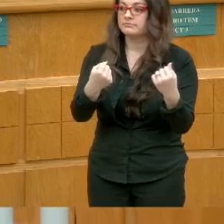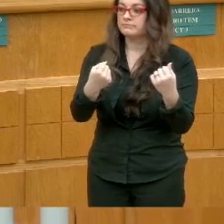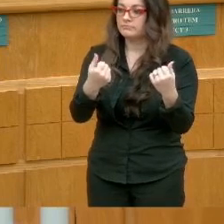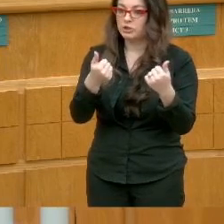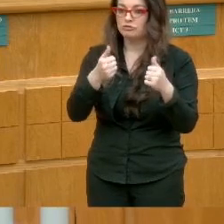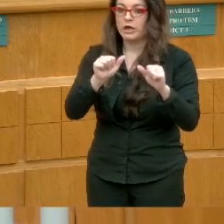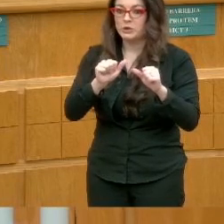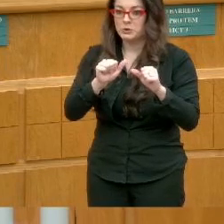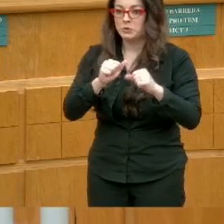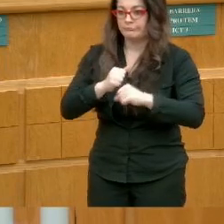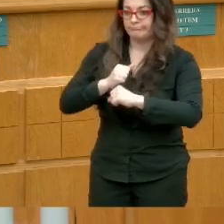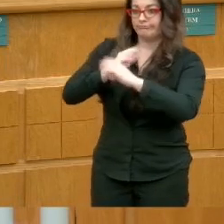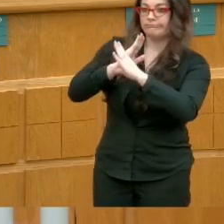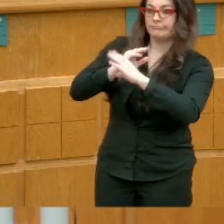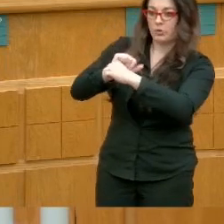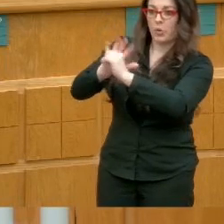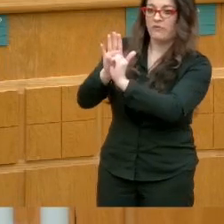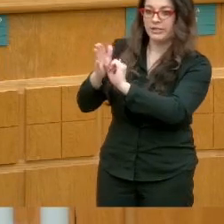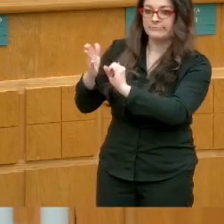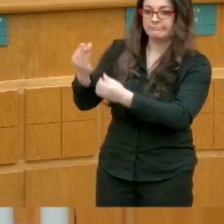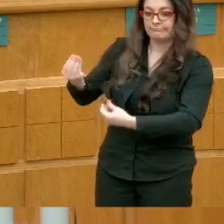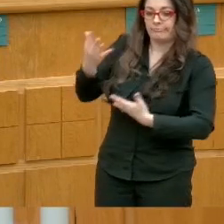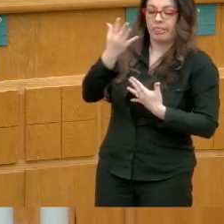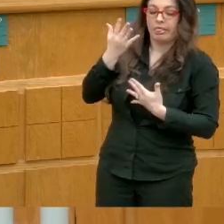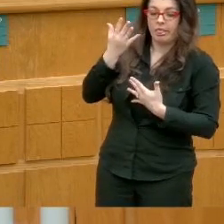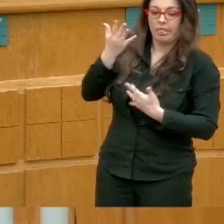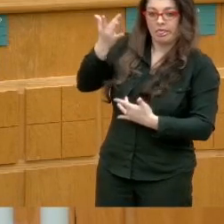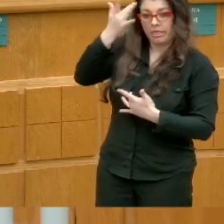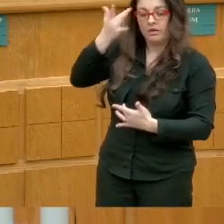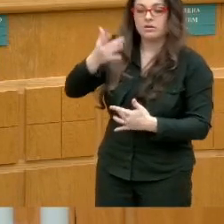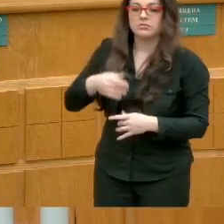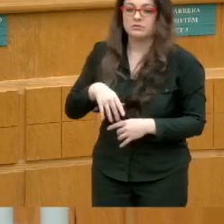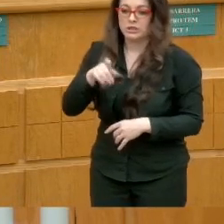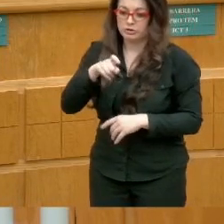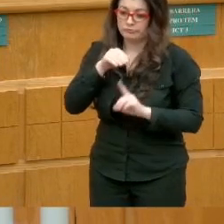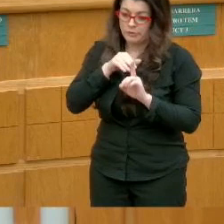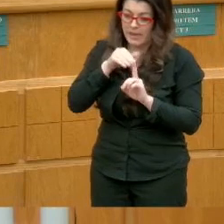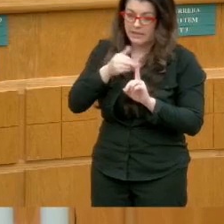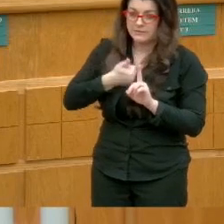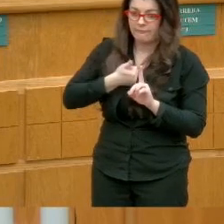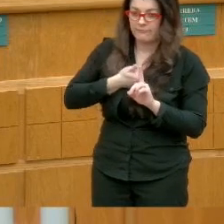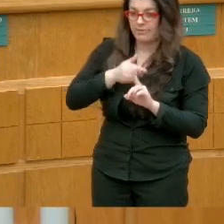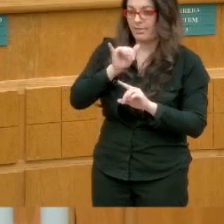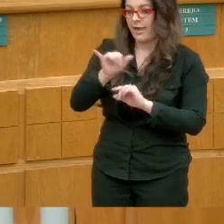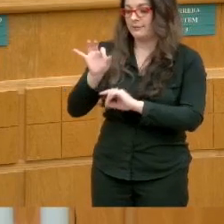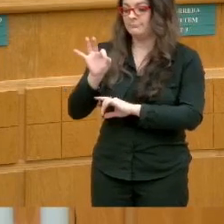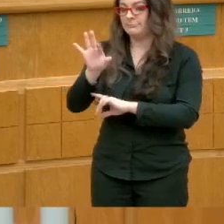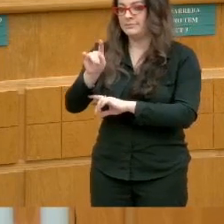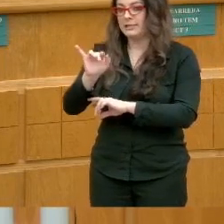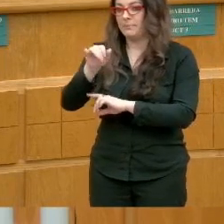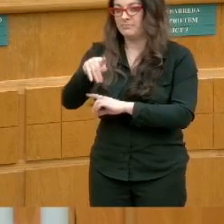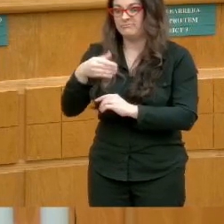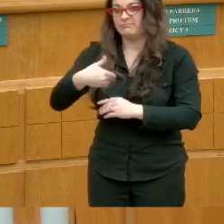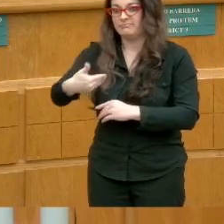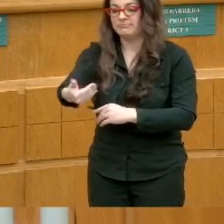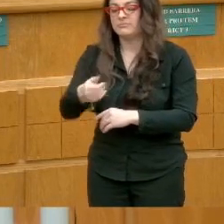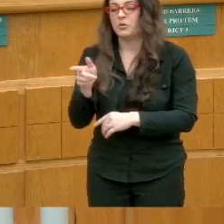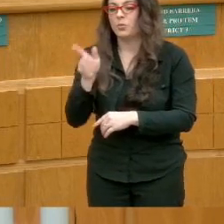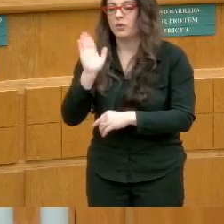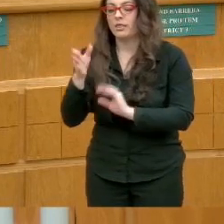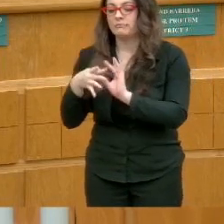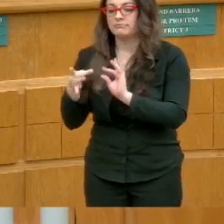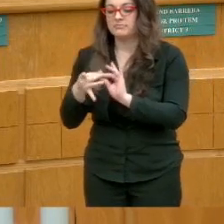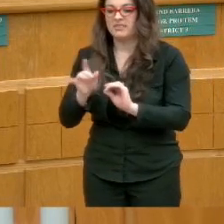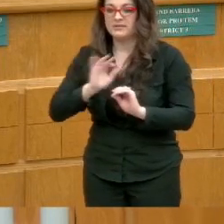away from yourself. And we need to remind ourselves of those constantly. And so she'll talk to us about those as well. So that's the itinerary